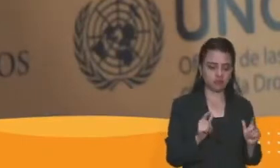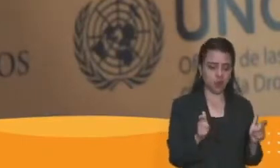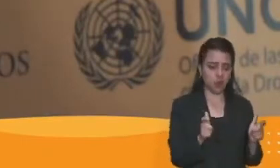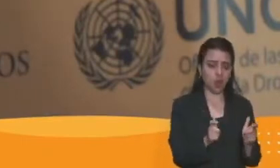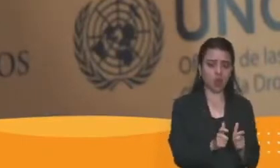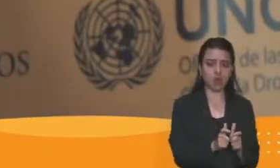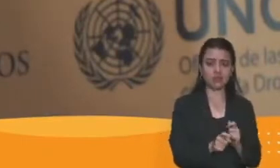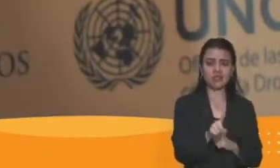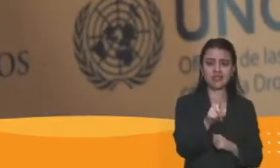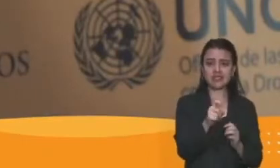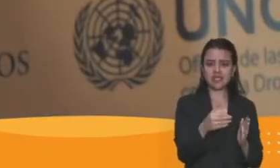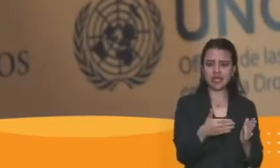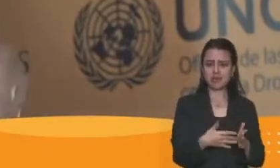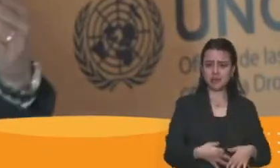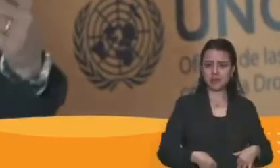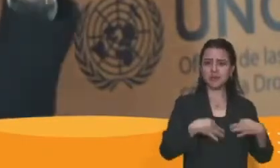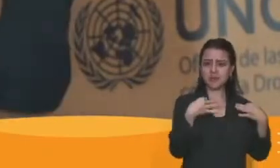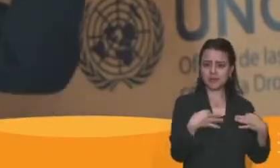in 2 years reached